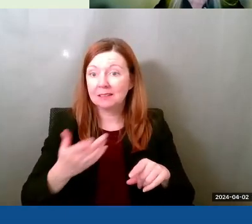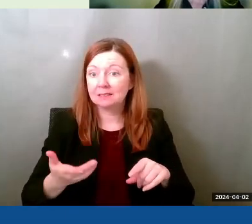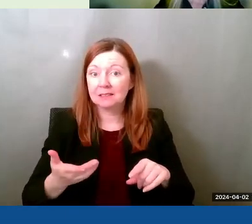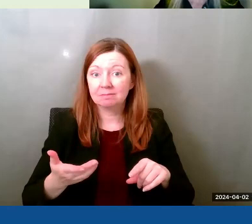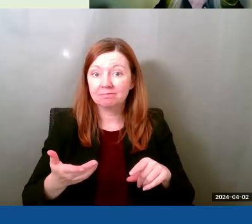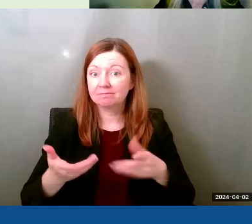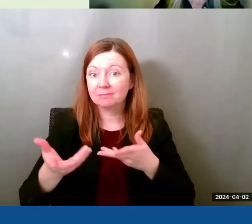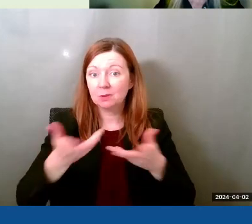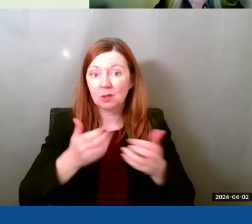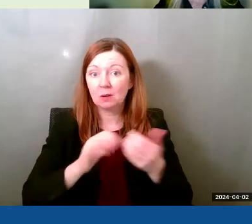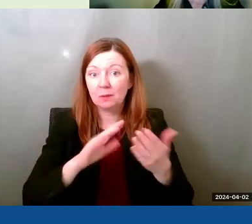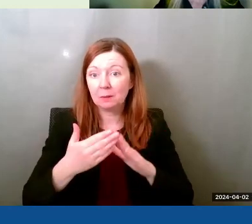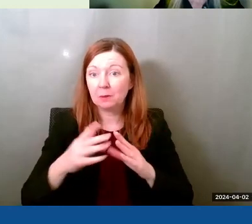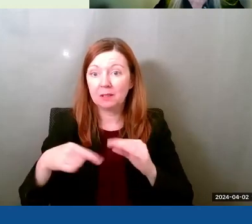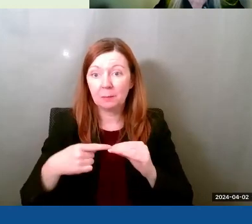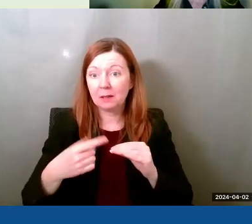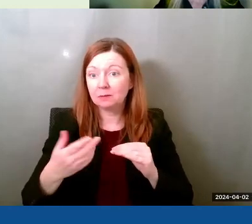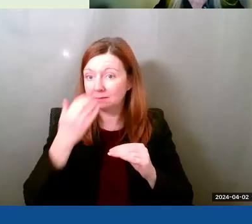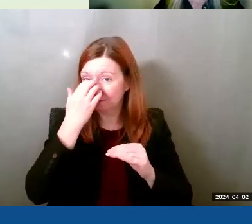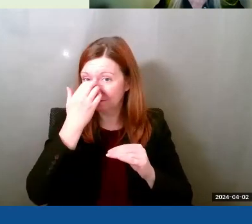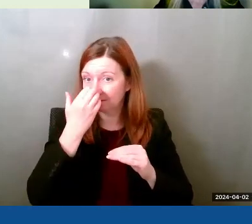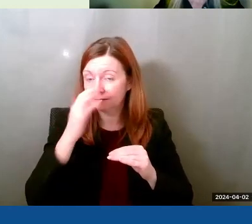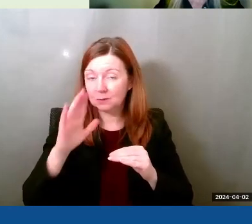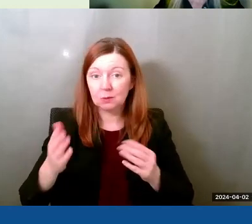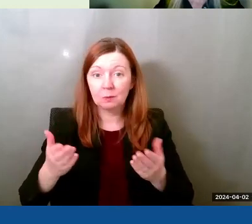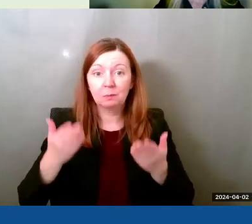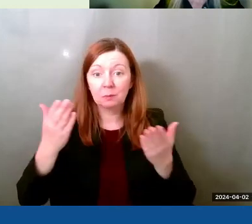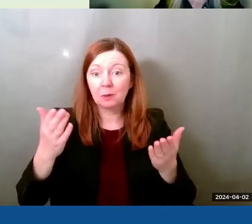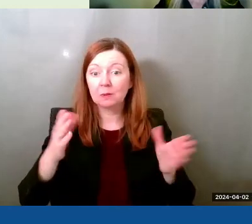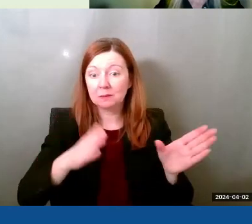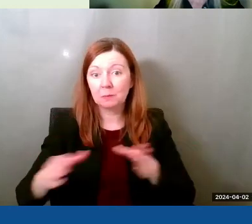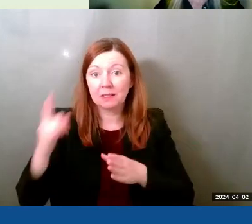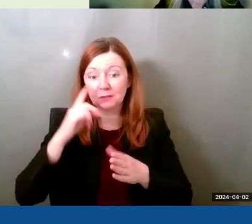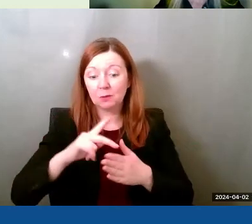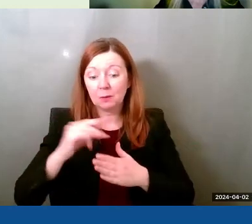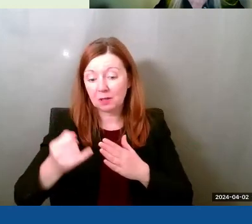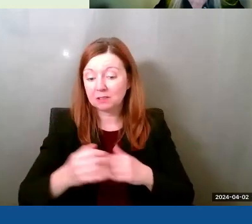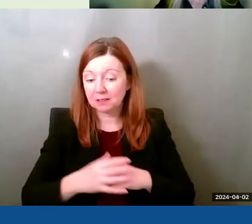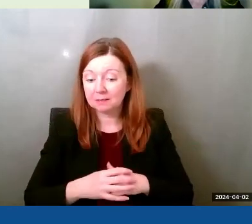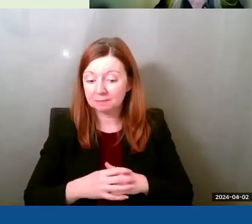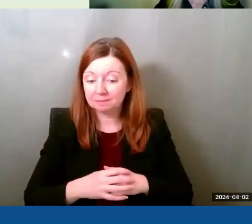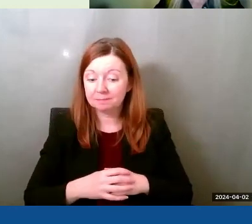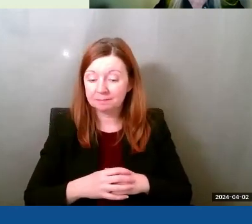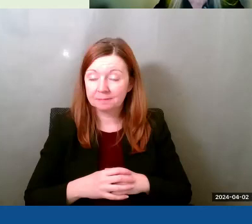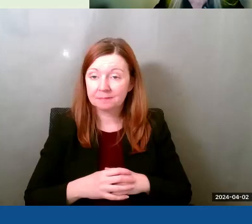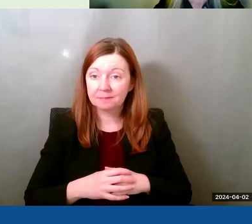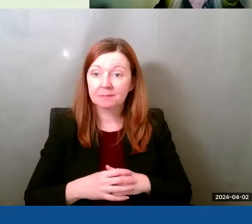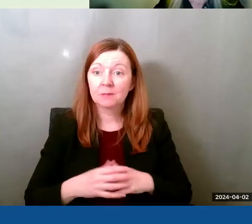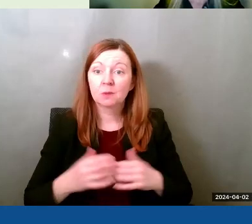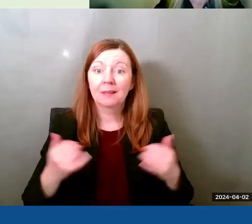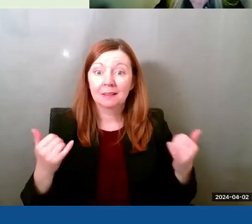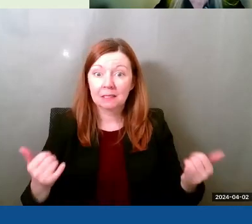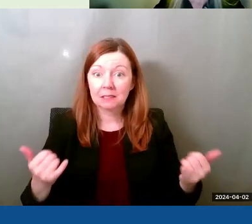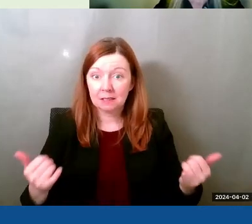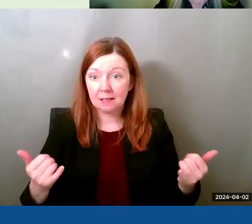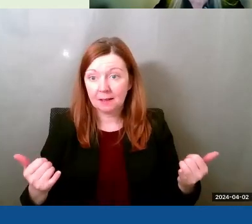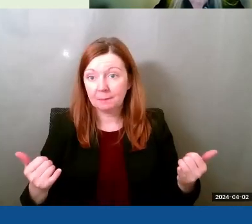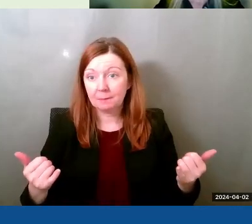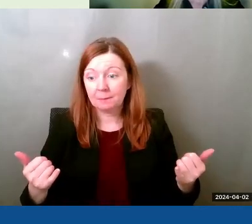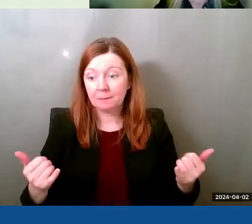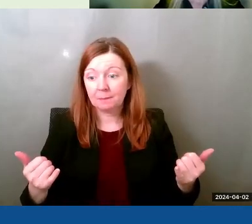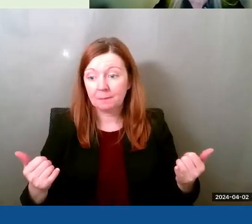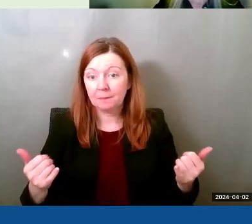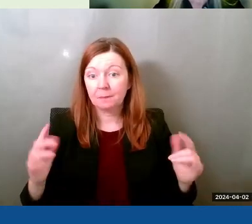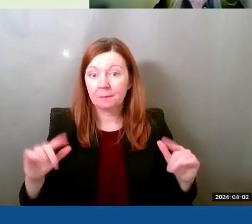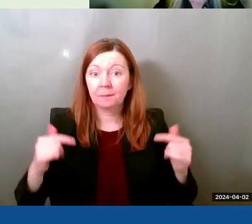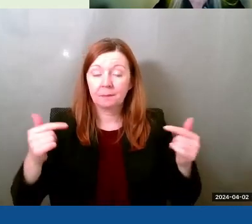talk to the community about your proposed plans for this project. So at this time, I'll